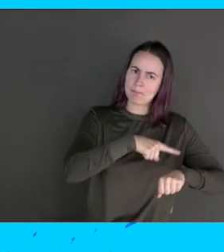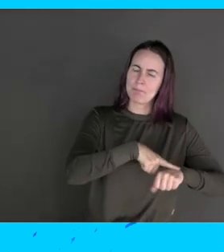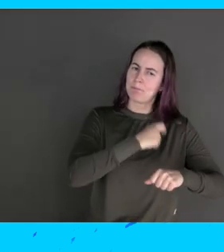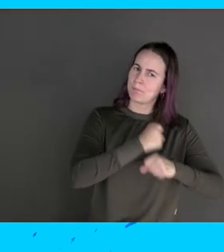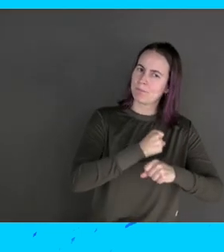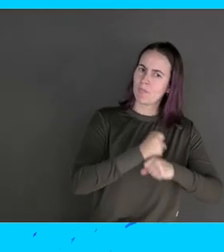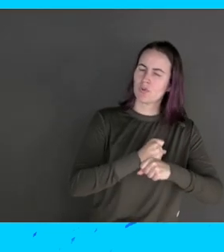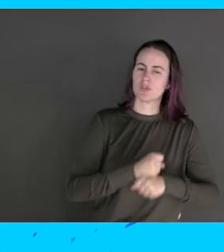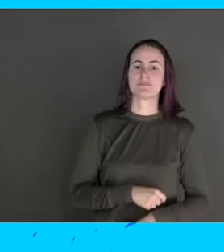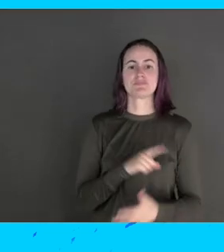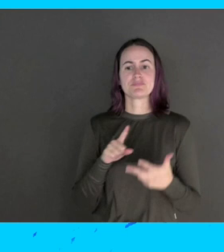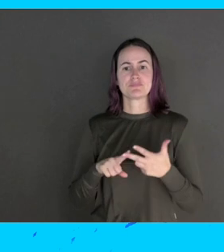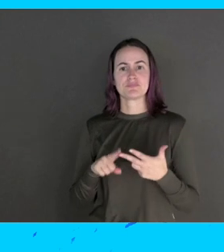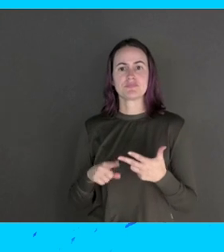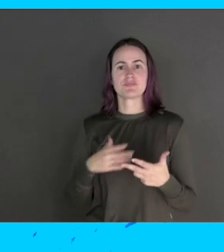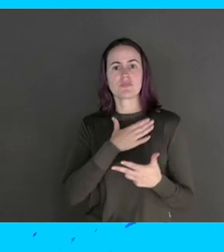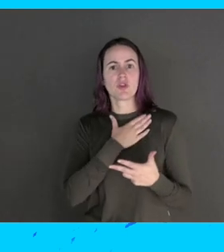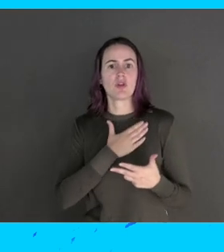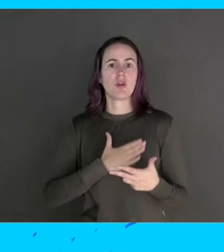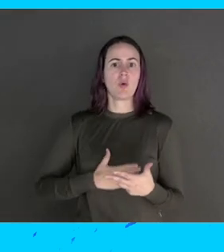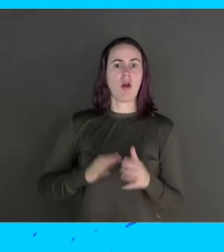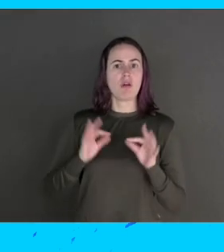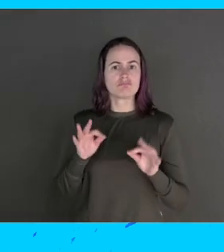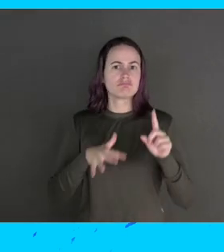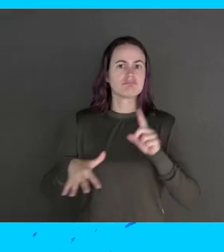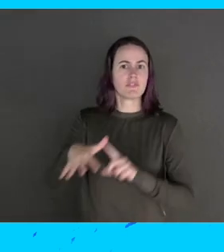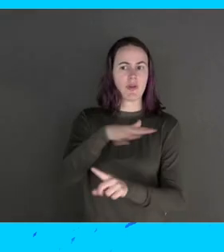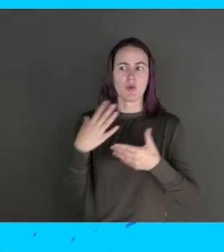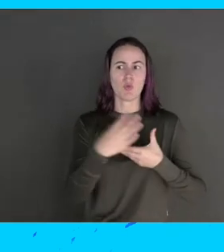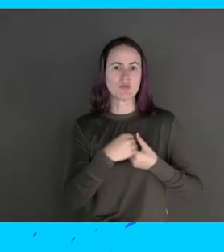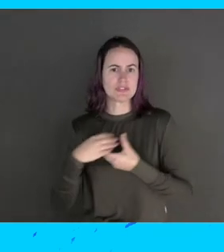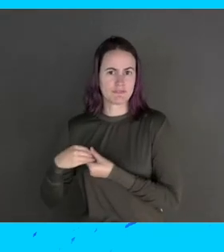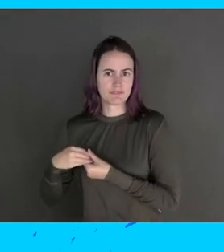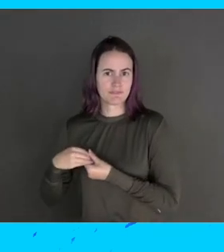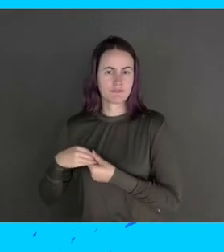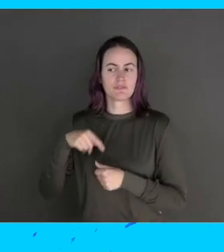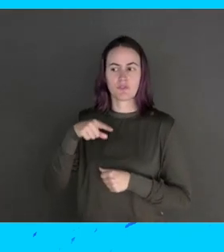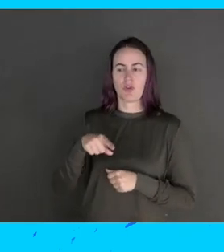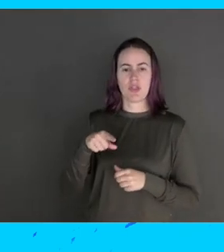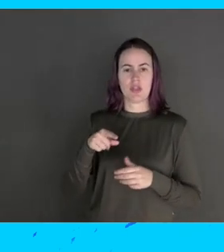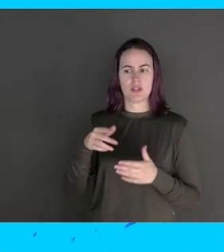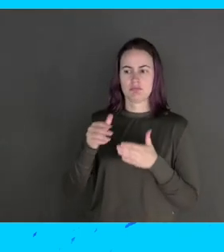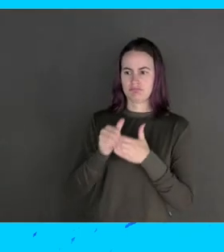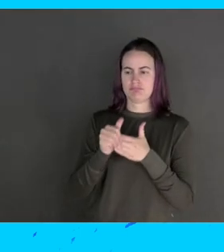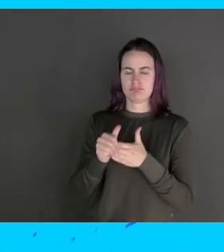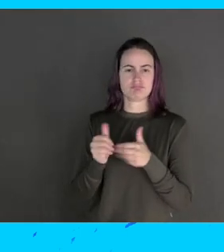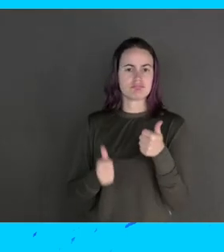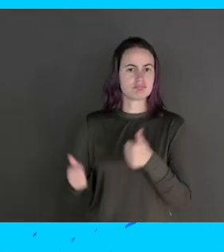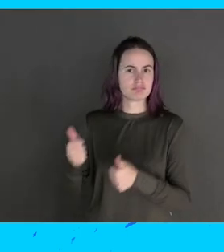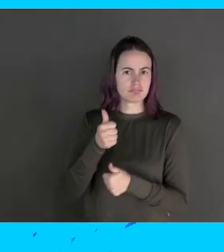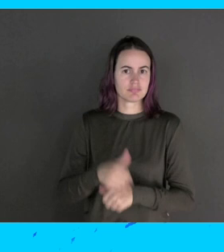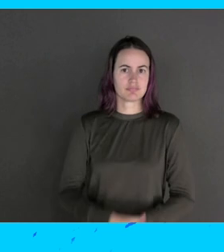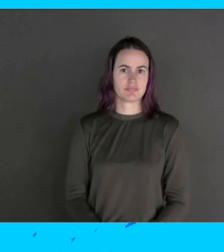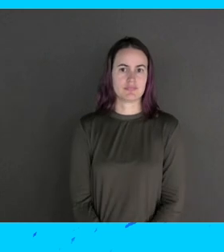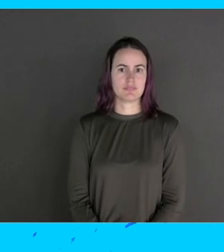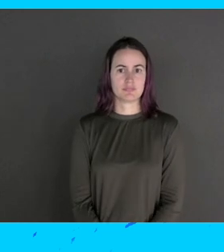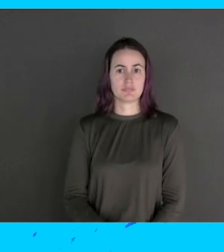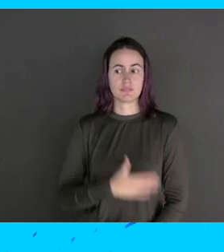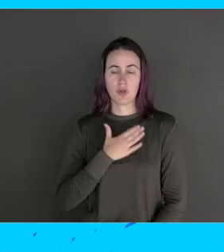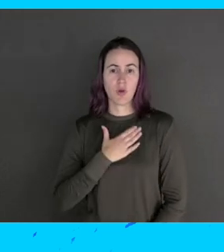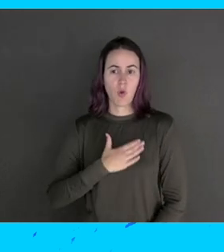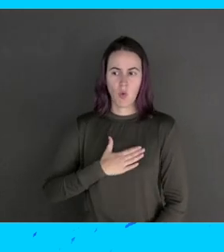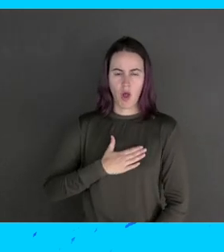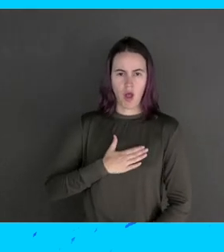for adolescents and youth in these kinds of co-leadership and co-creator roles. So this includes ensuring robust safeguarding